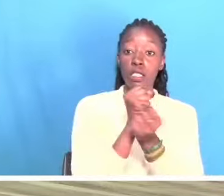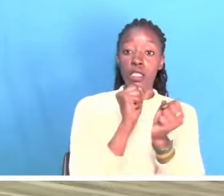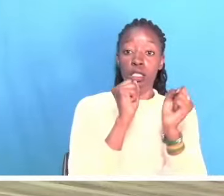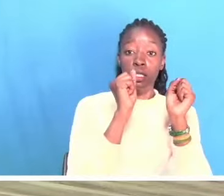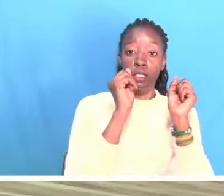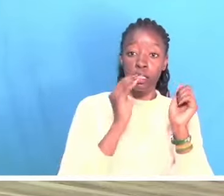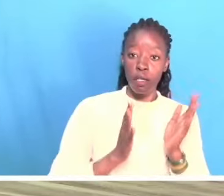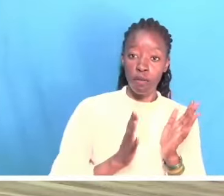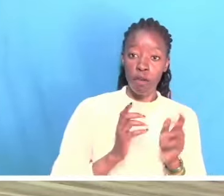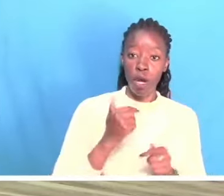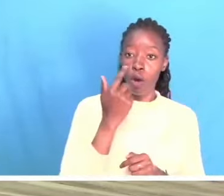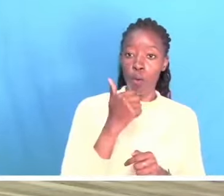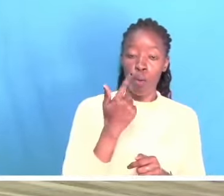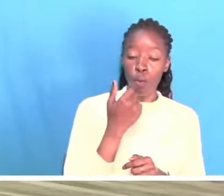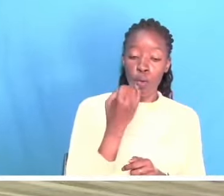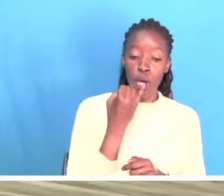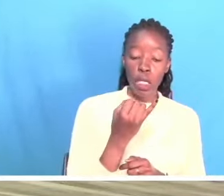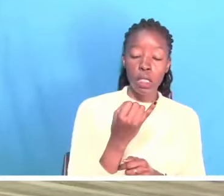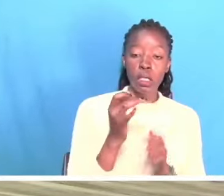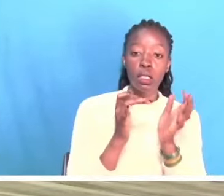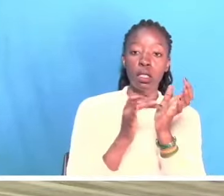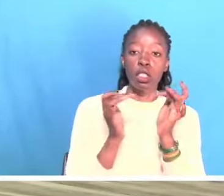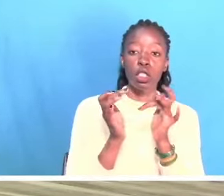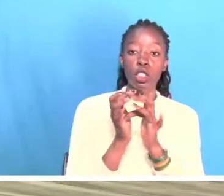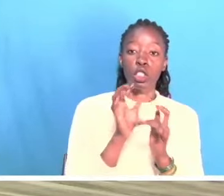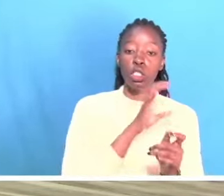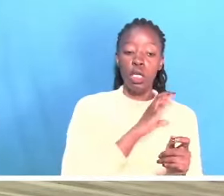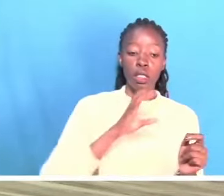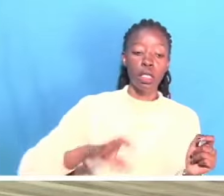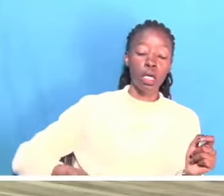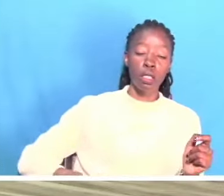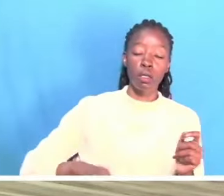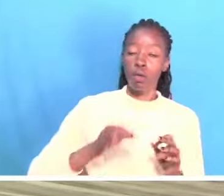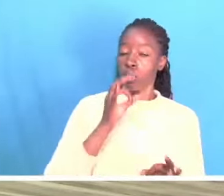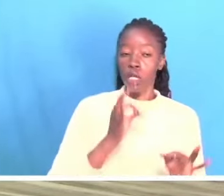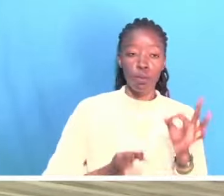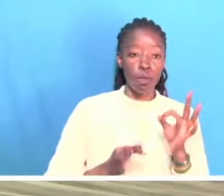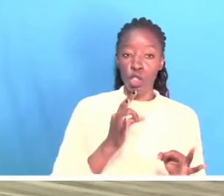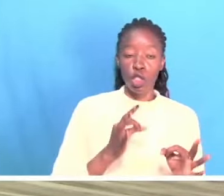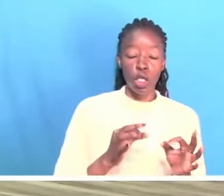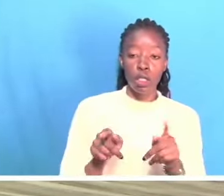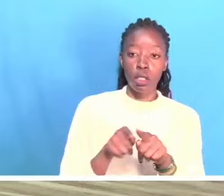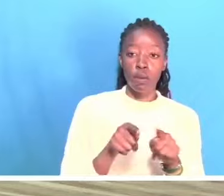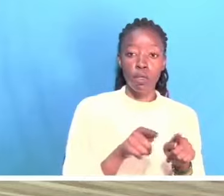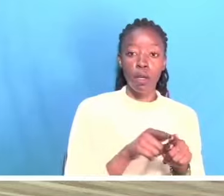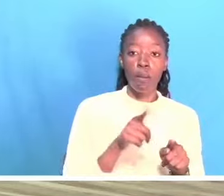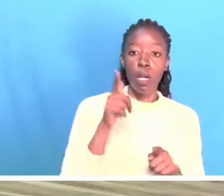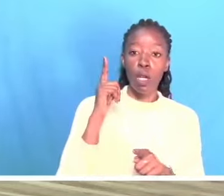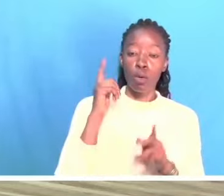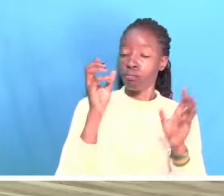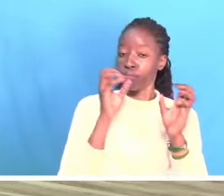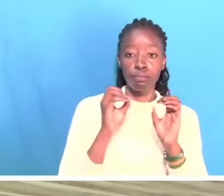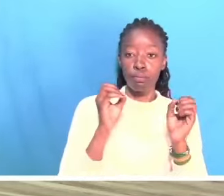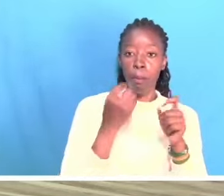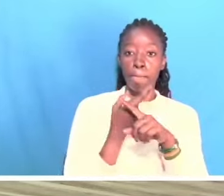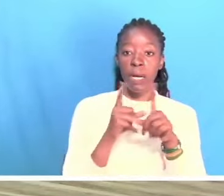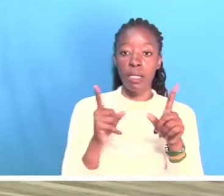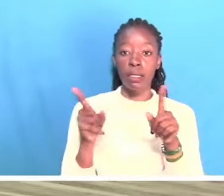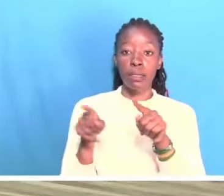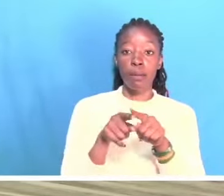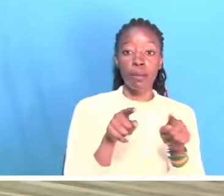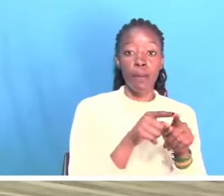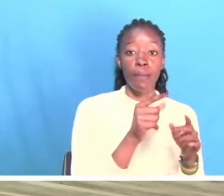and the Gentile shall be judged not according to the law as interpreted by the Jews, but according to the gospel. For